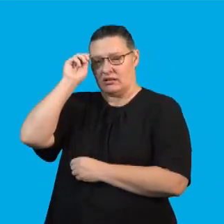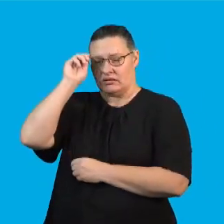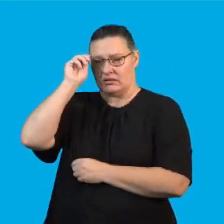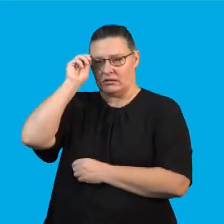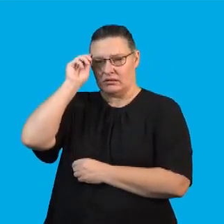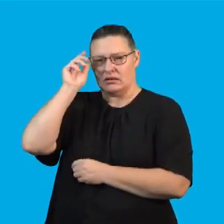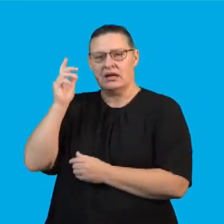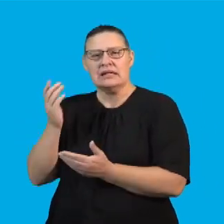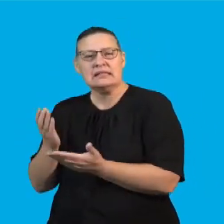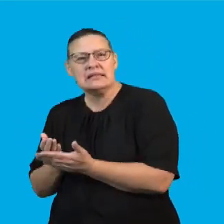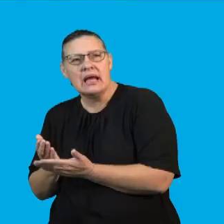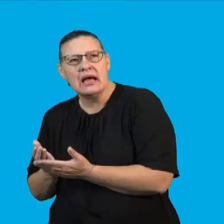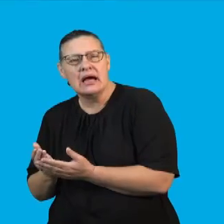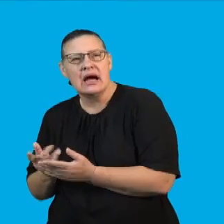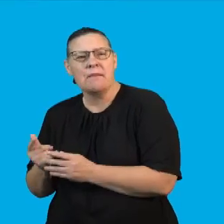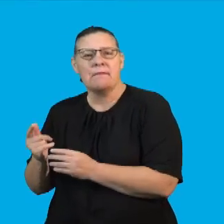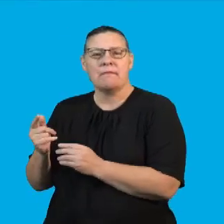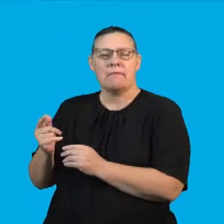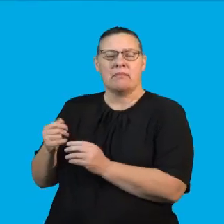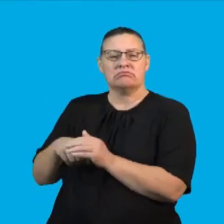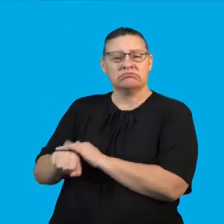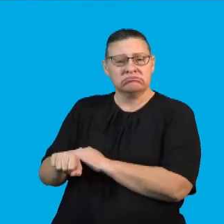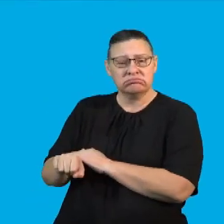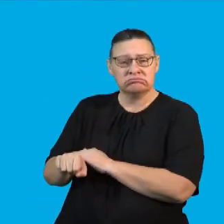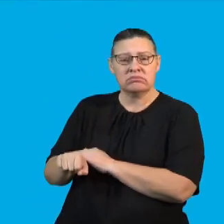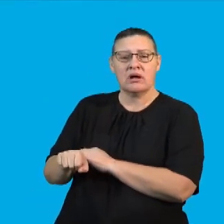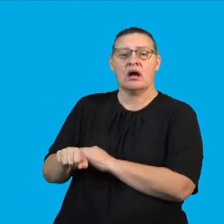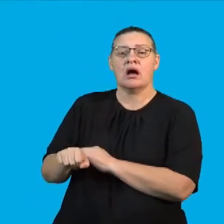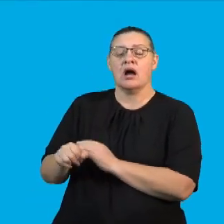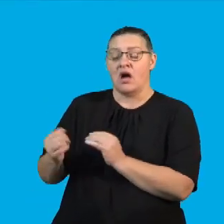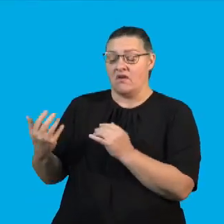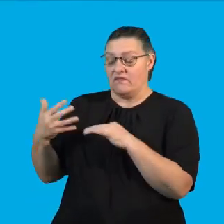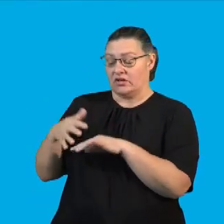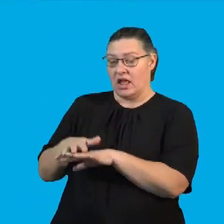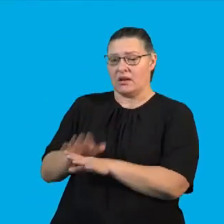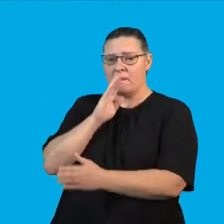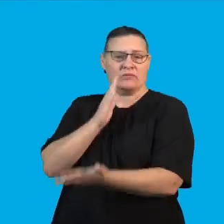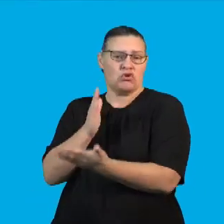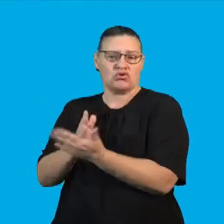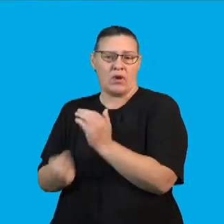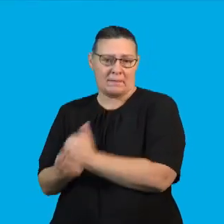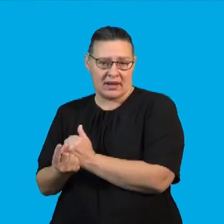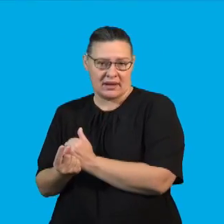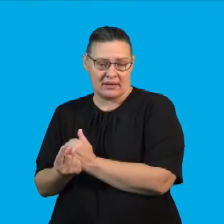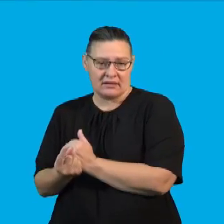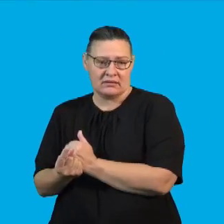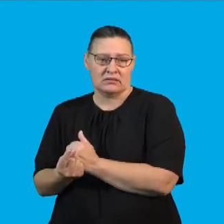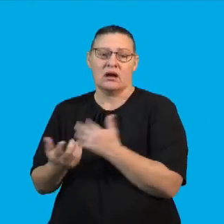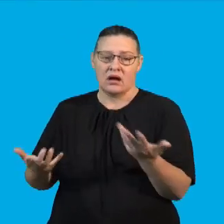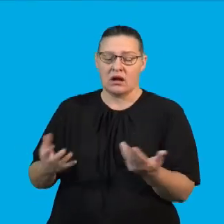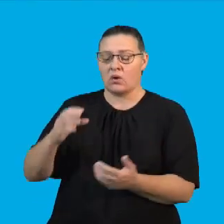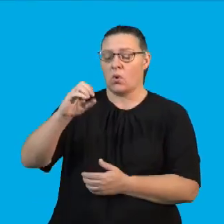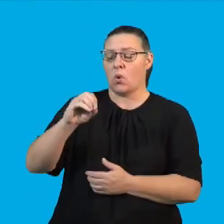fertilization. Something good about it is that fertilization is ensured. This can also